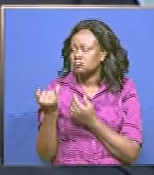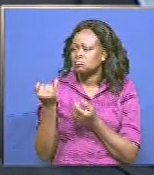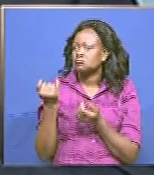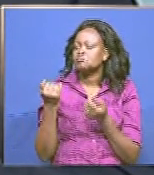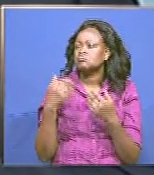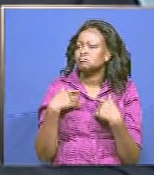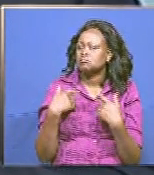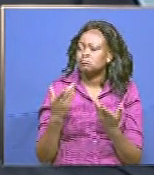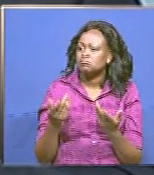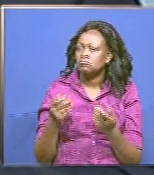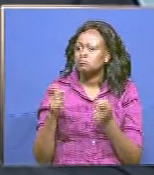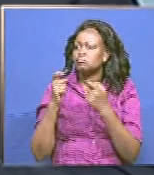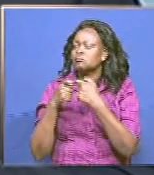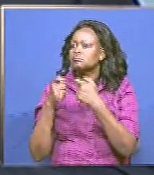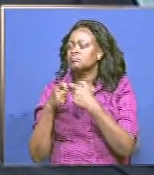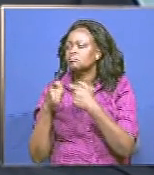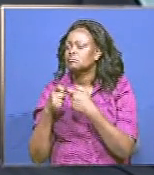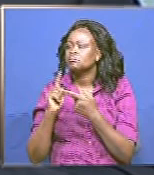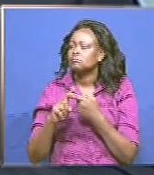have in Kwale, the potential we have in